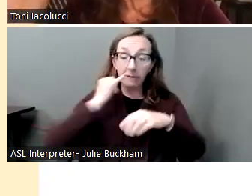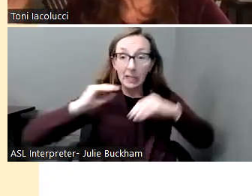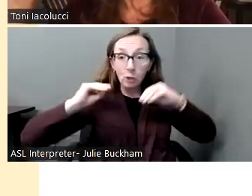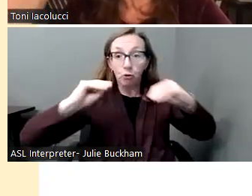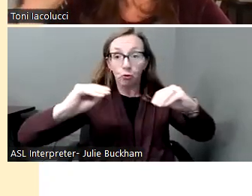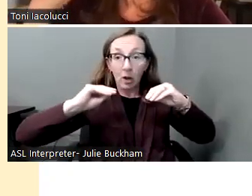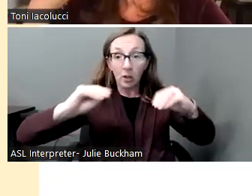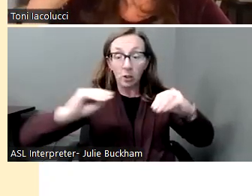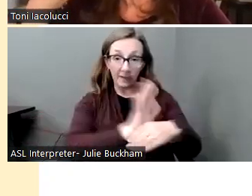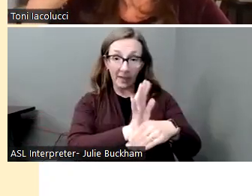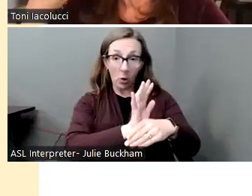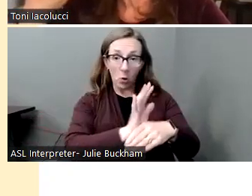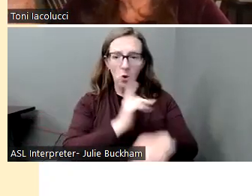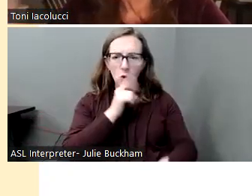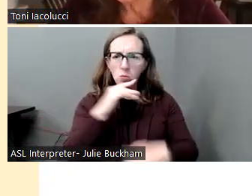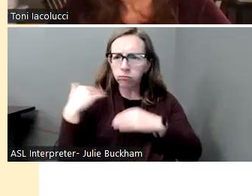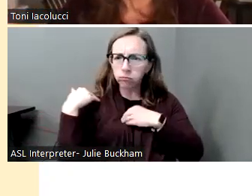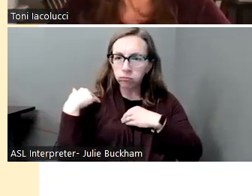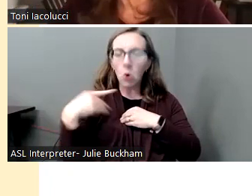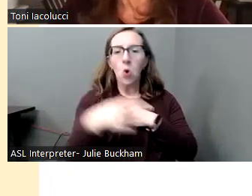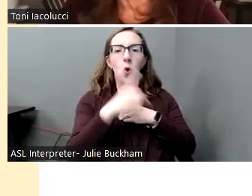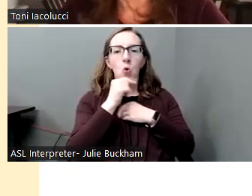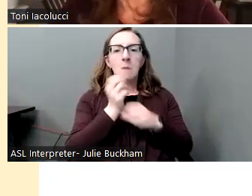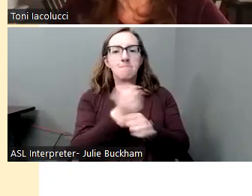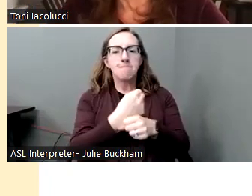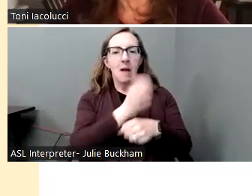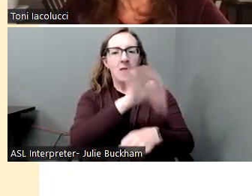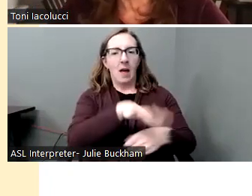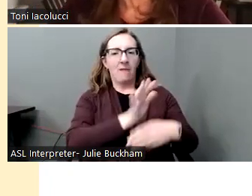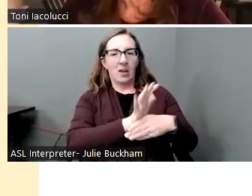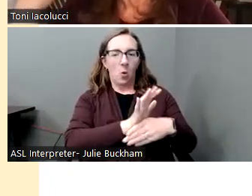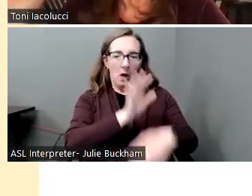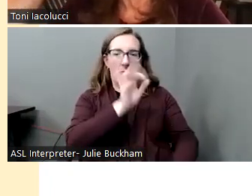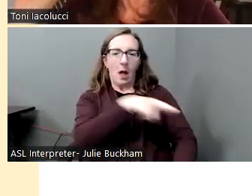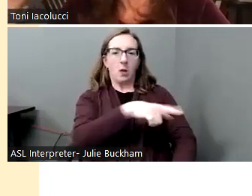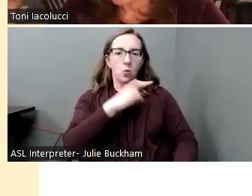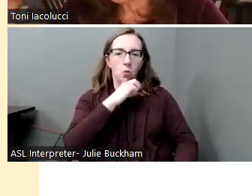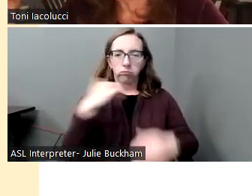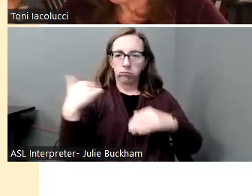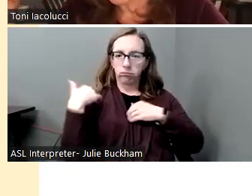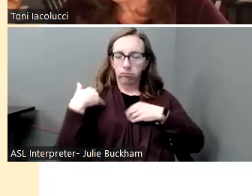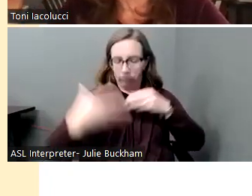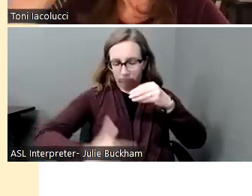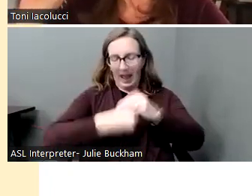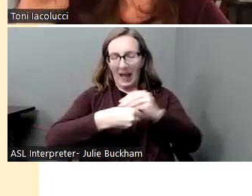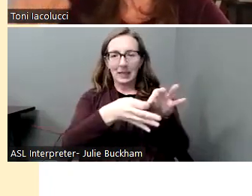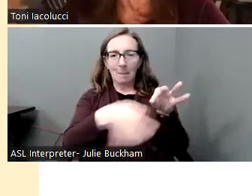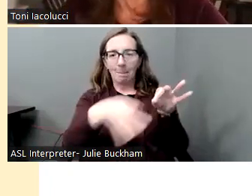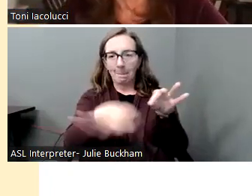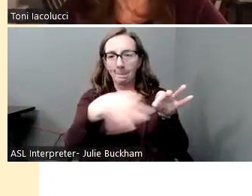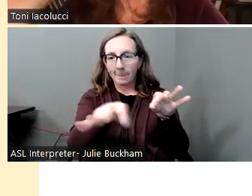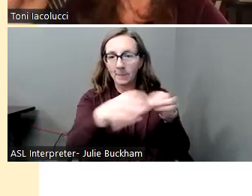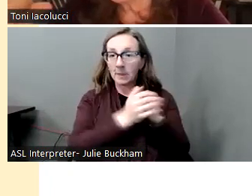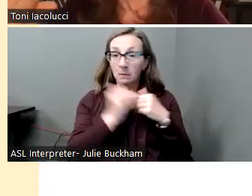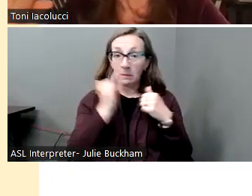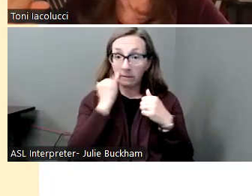up to the producer, the person that creates that video, to put the captioning on it. So if you're not